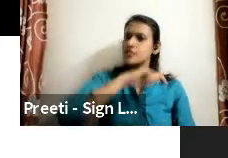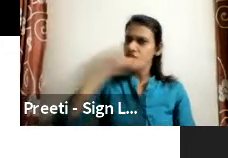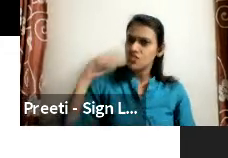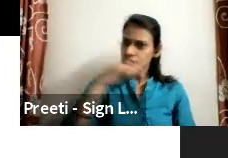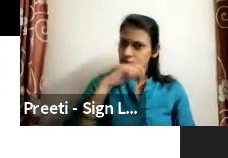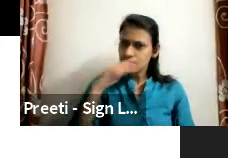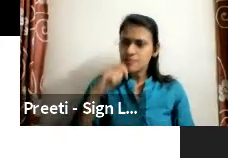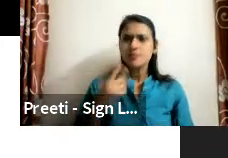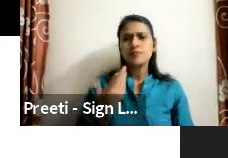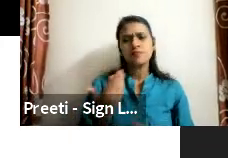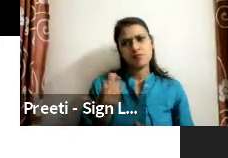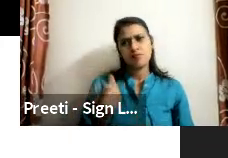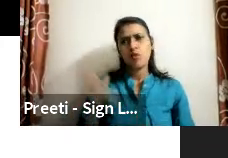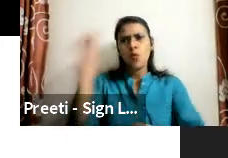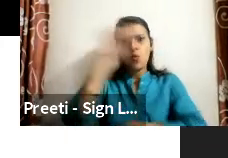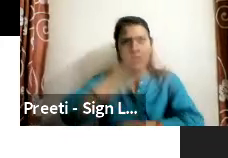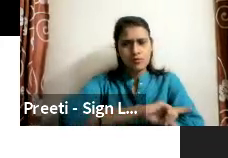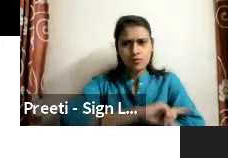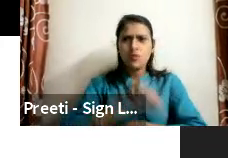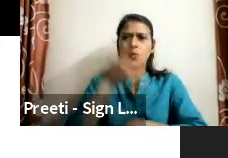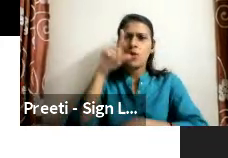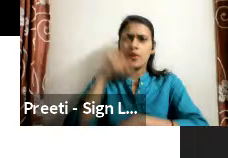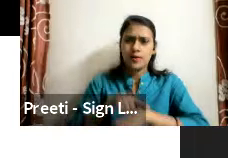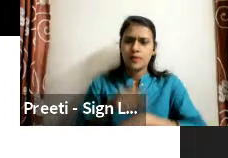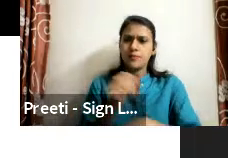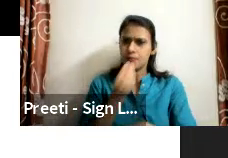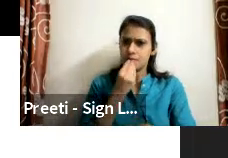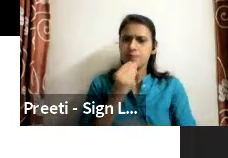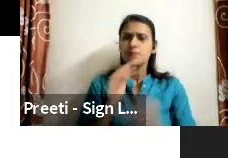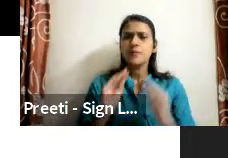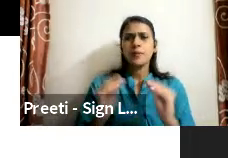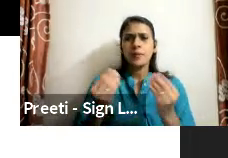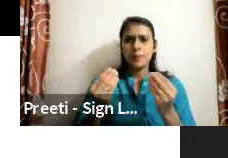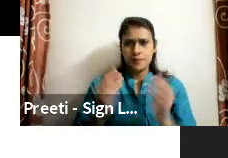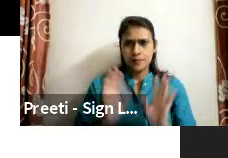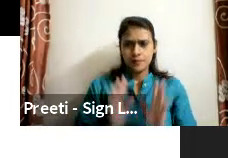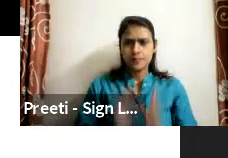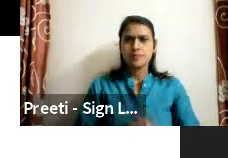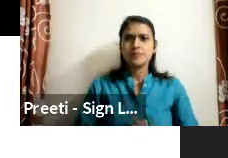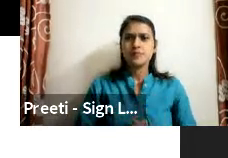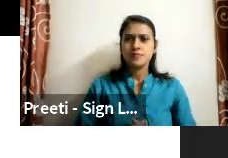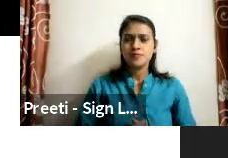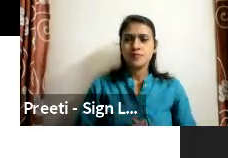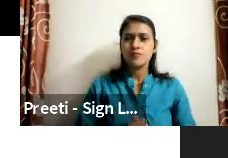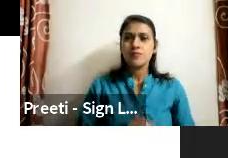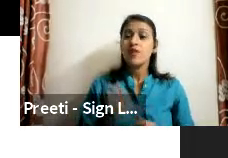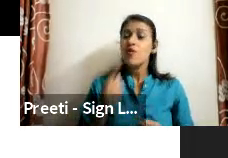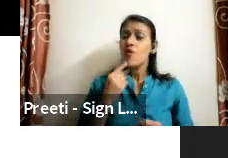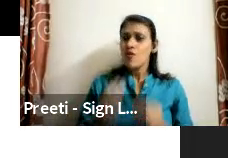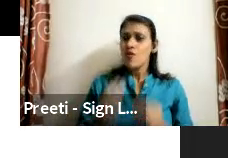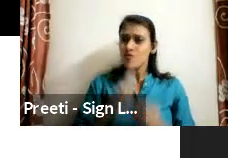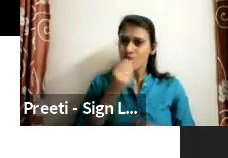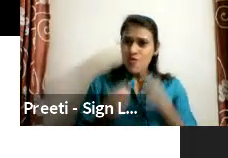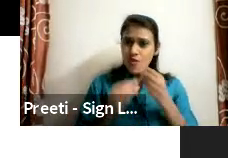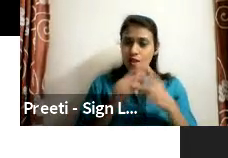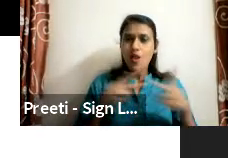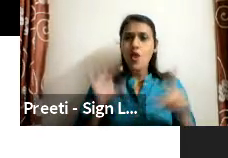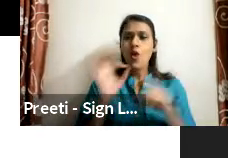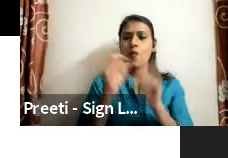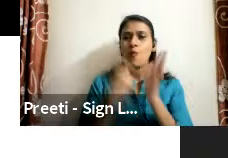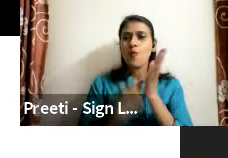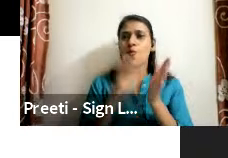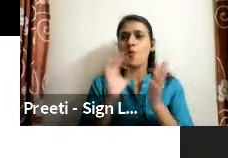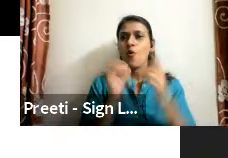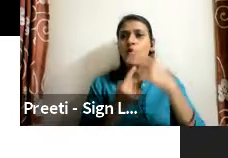in a day for all the duration of your illness. So there's no embargo on reducing your intake of proteins.